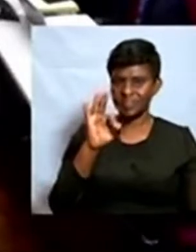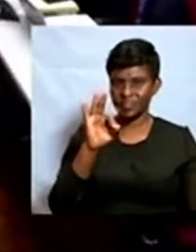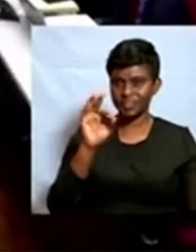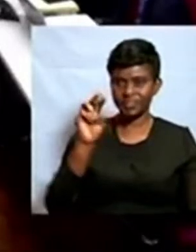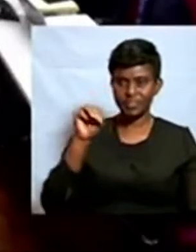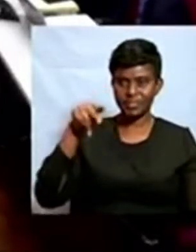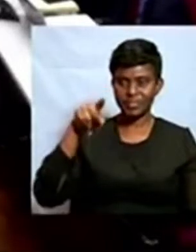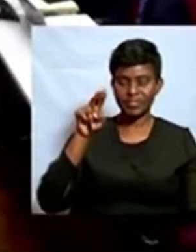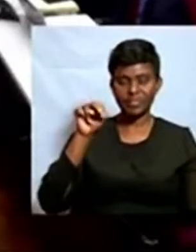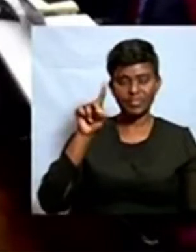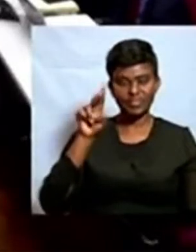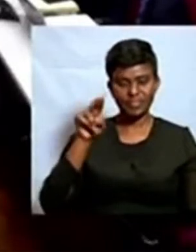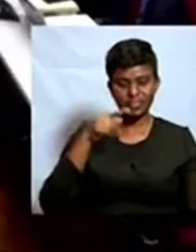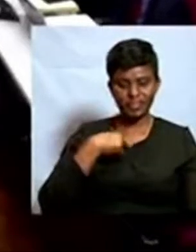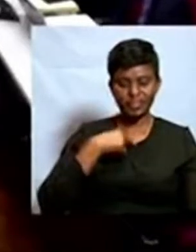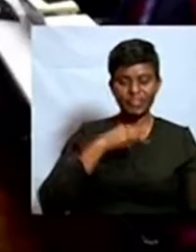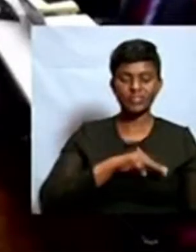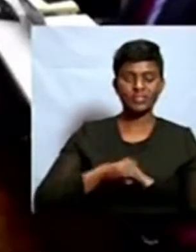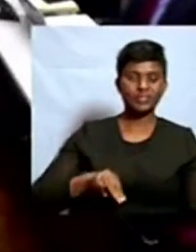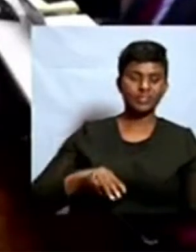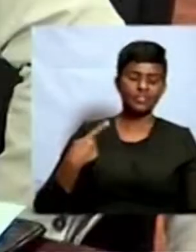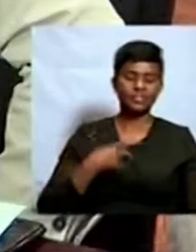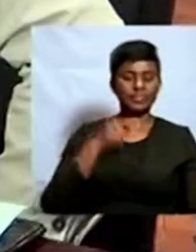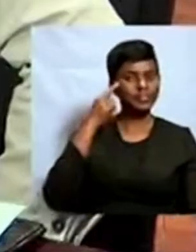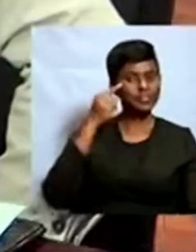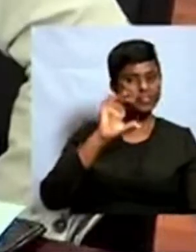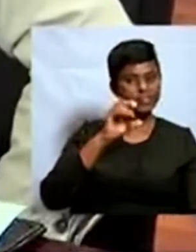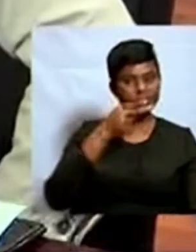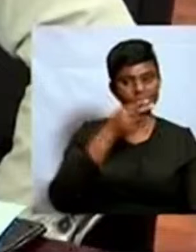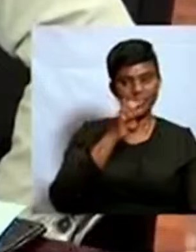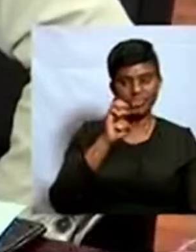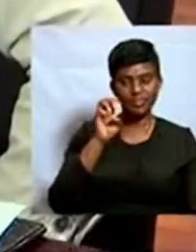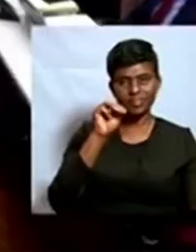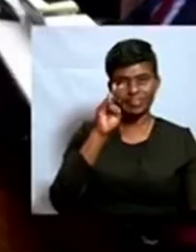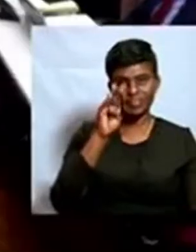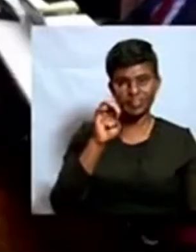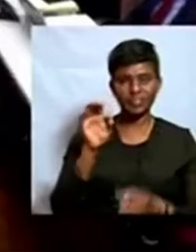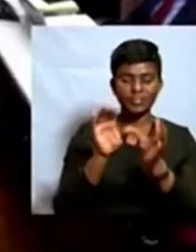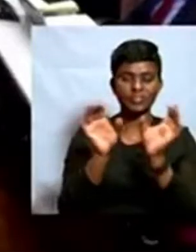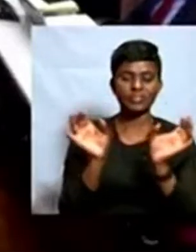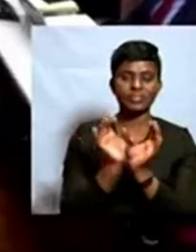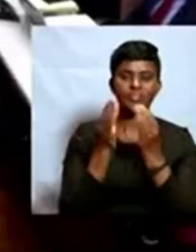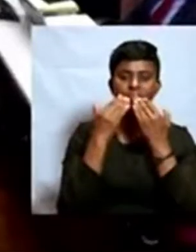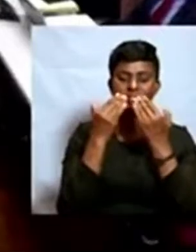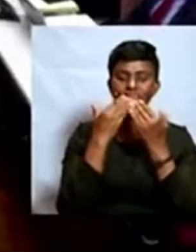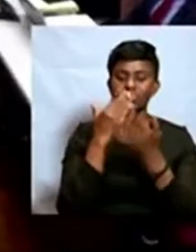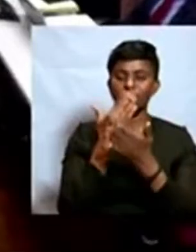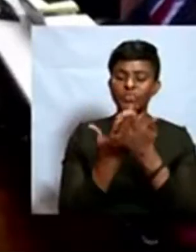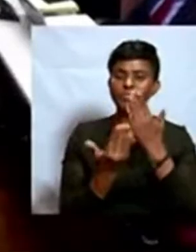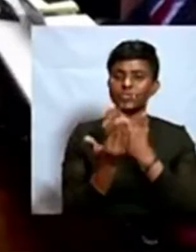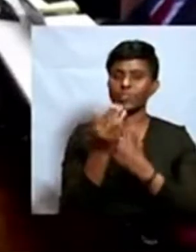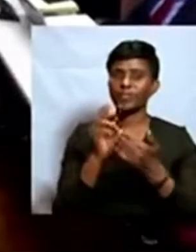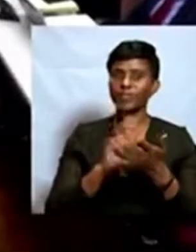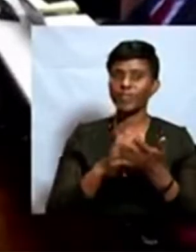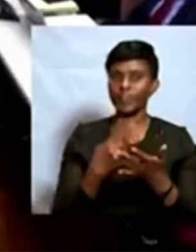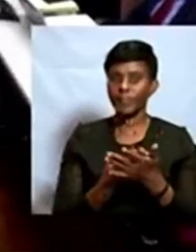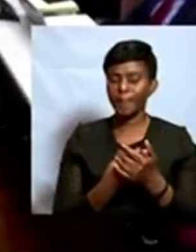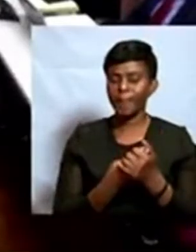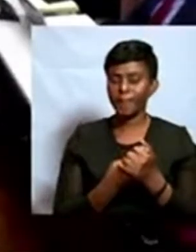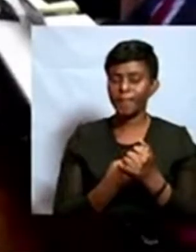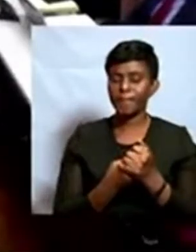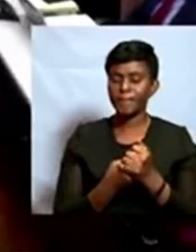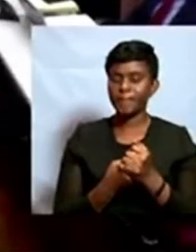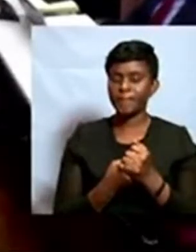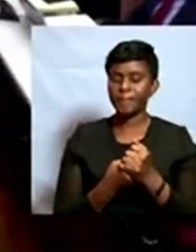of Parliament for Chembe constituency. Thank you. Good morning, our witness. Peter Piri is my